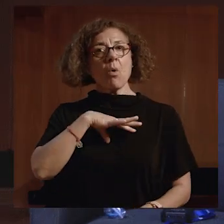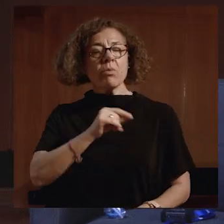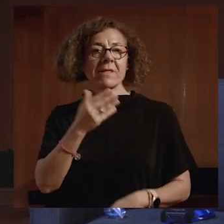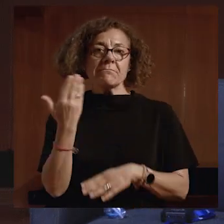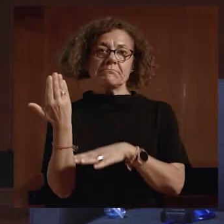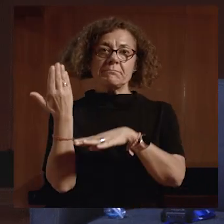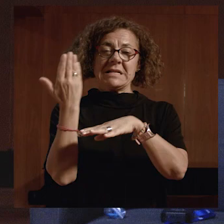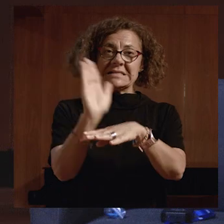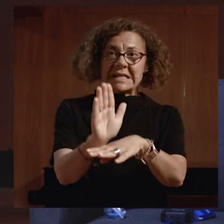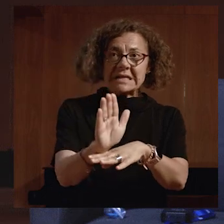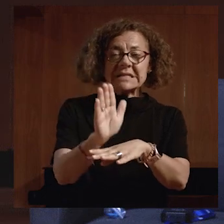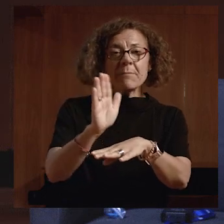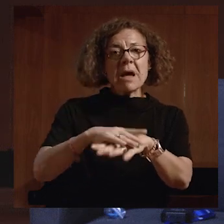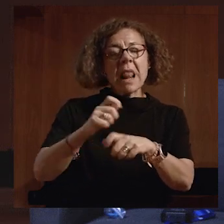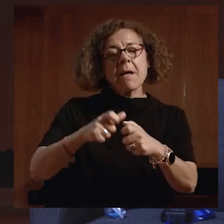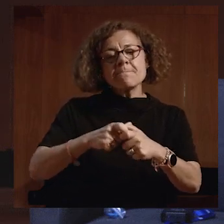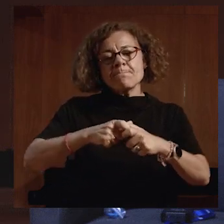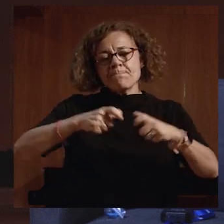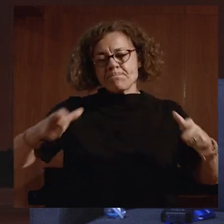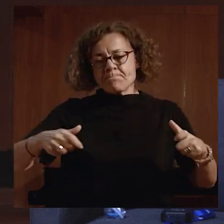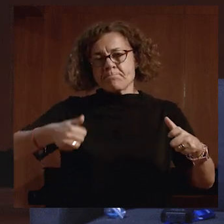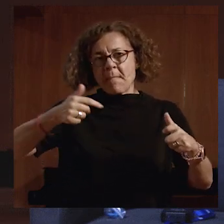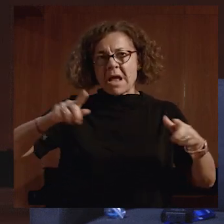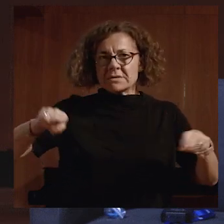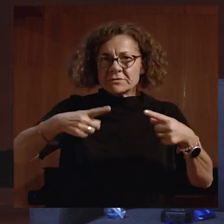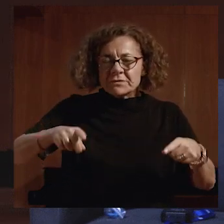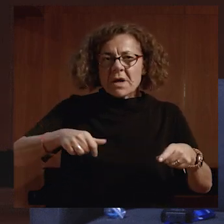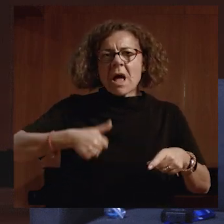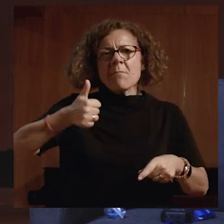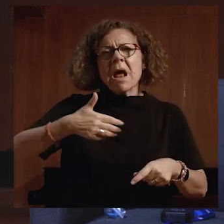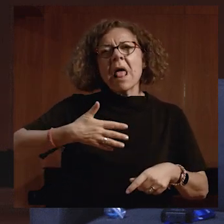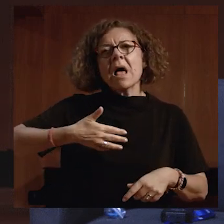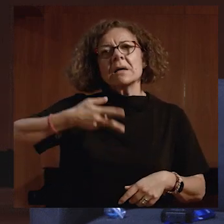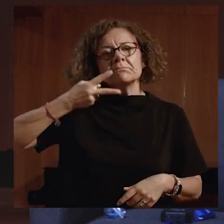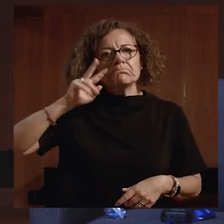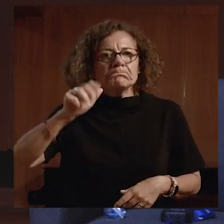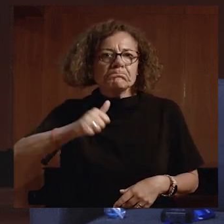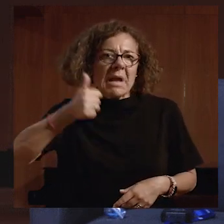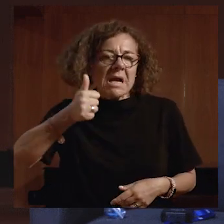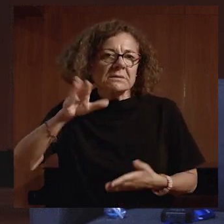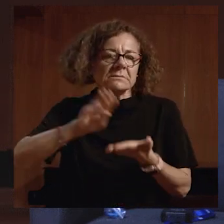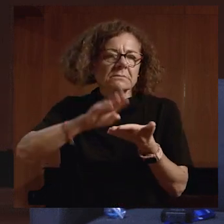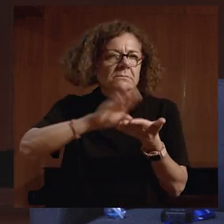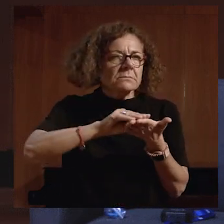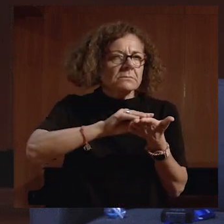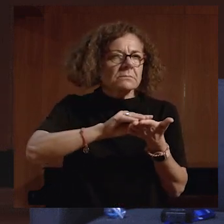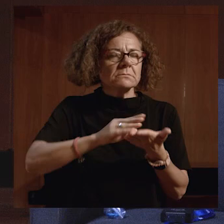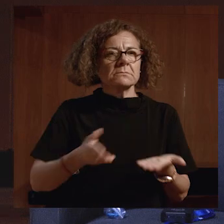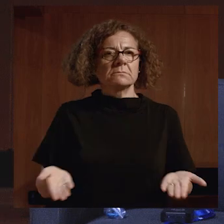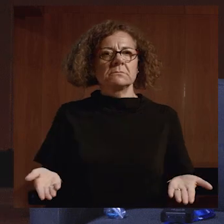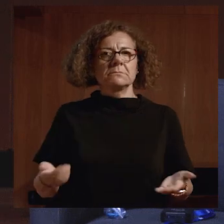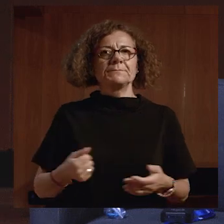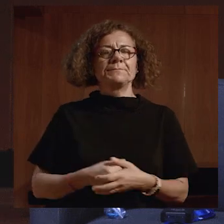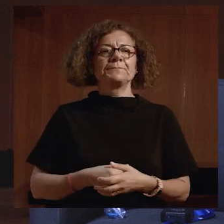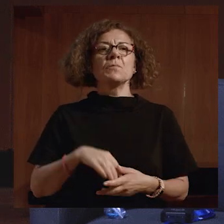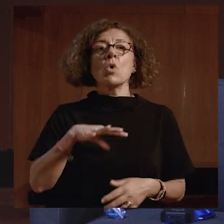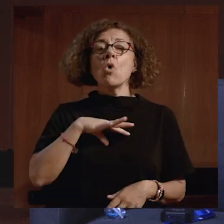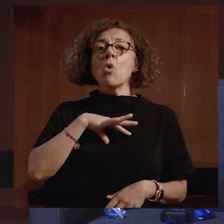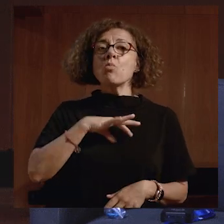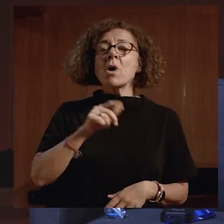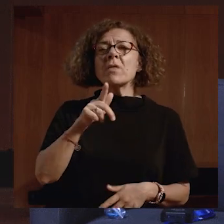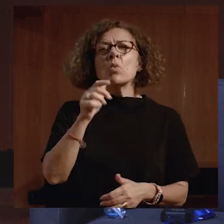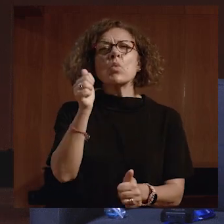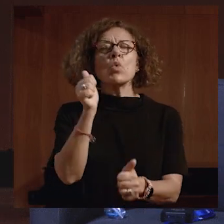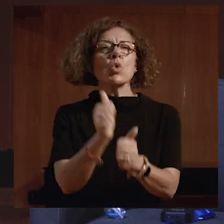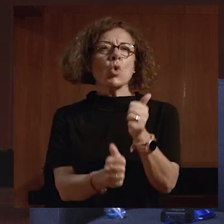an experience of really disciplining yourself in a very rigorous way. It could be that the competition opens some what could be possible